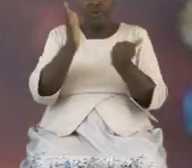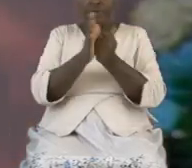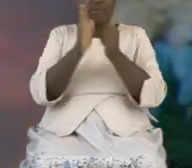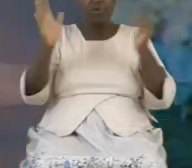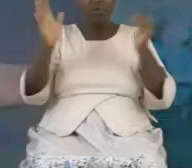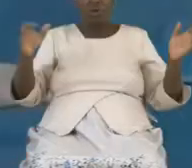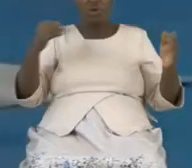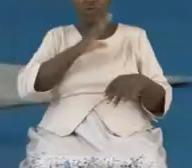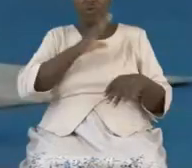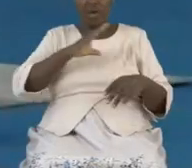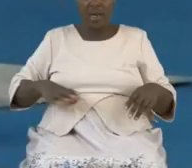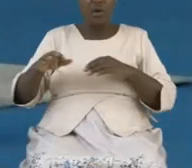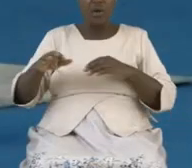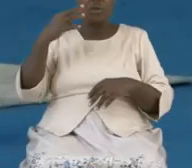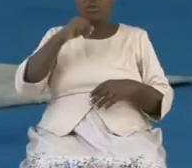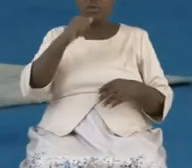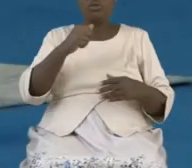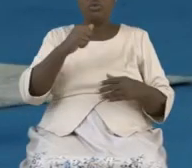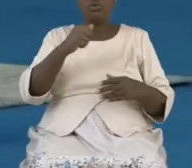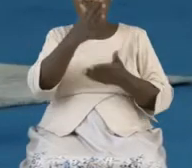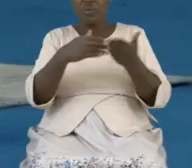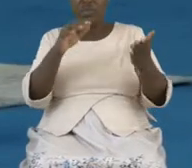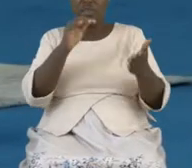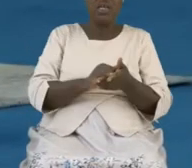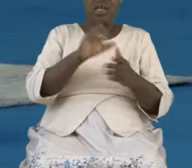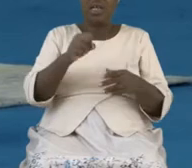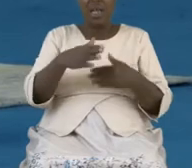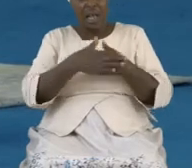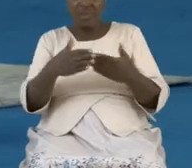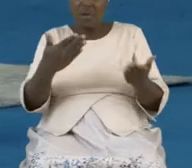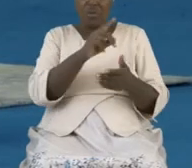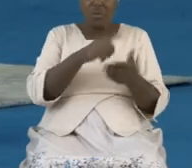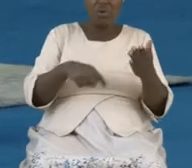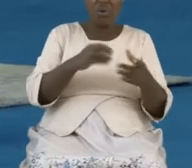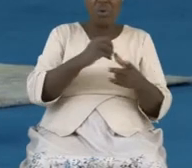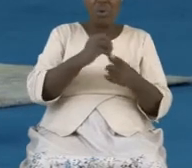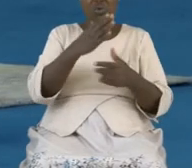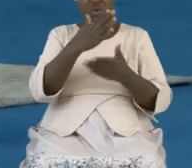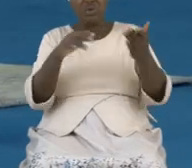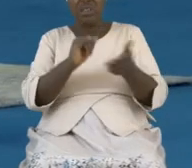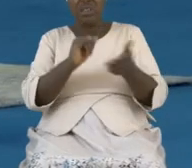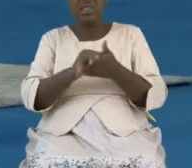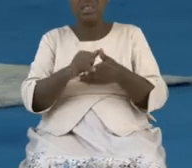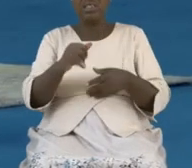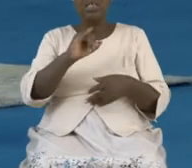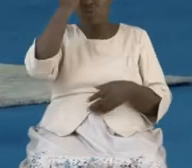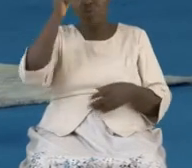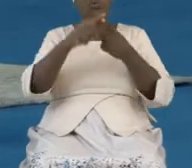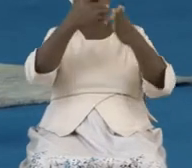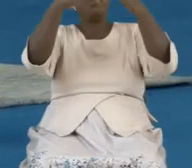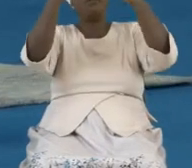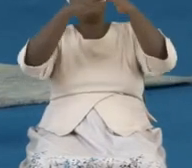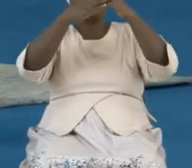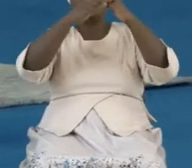an afterthought. It was something already known to heaven. From the